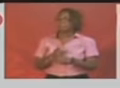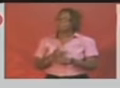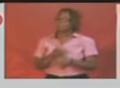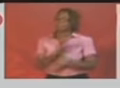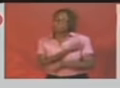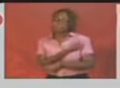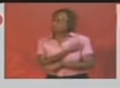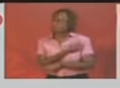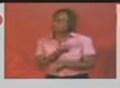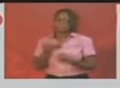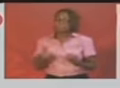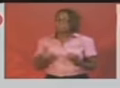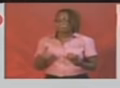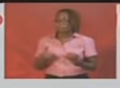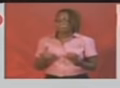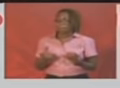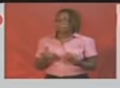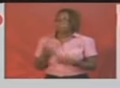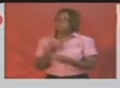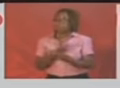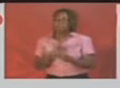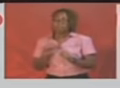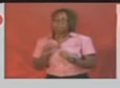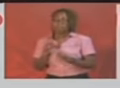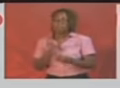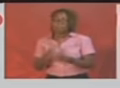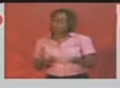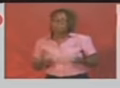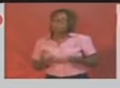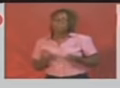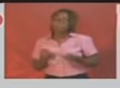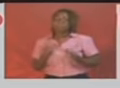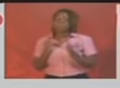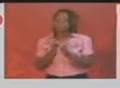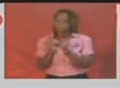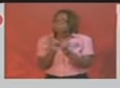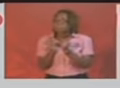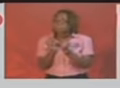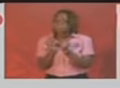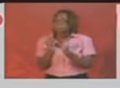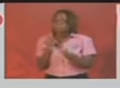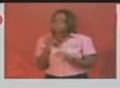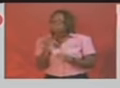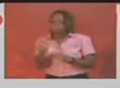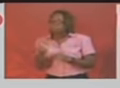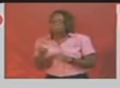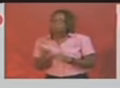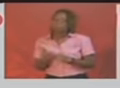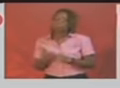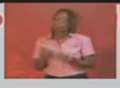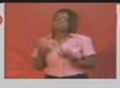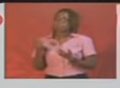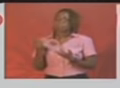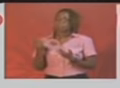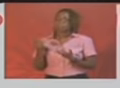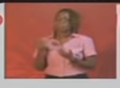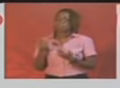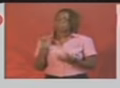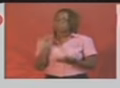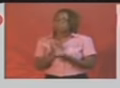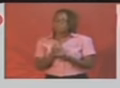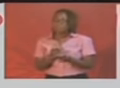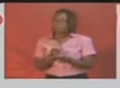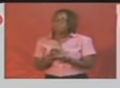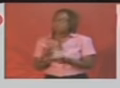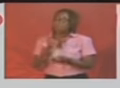for now until WHO has given approval for use, and then of course we can use it thereafter. With regards to our first